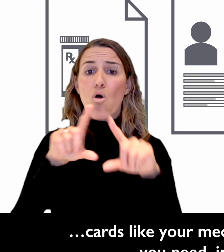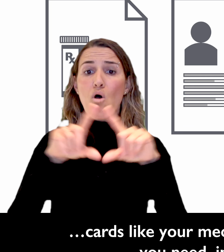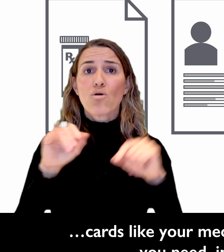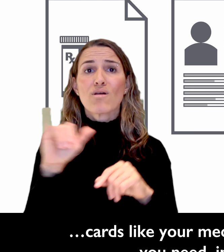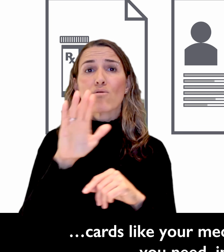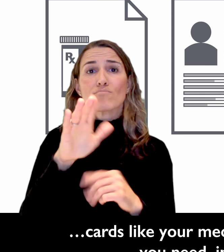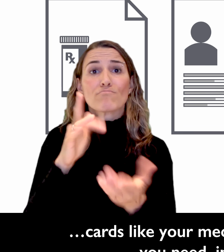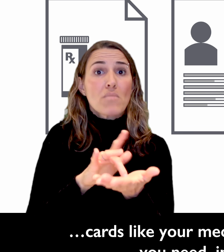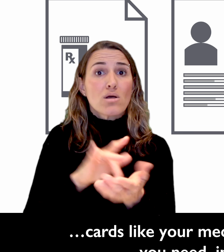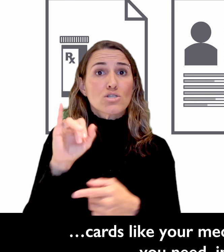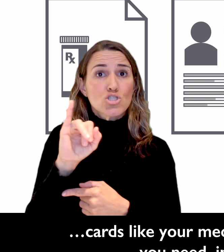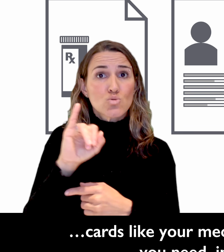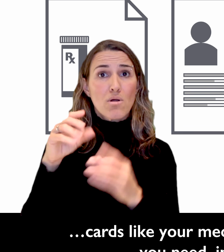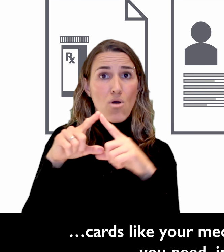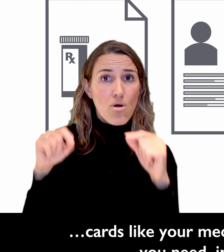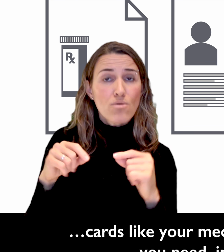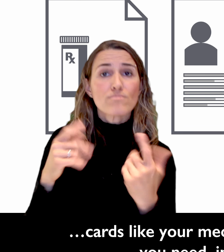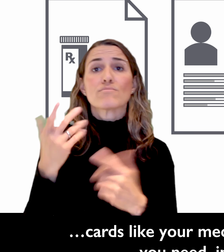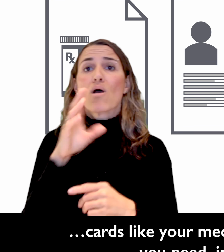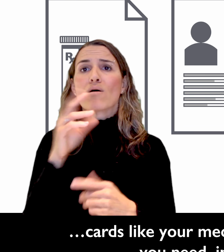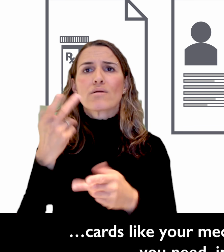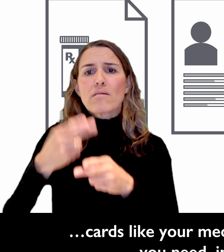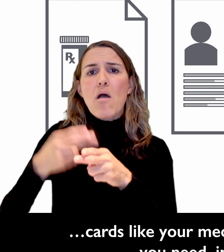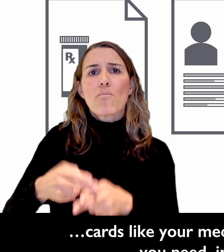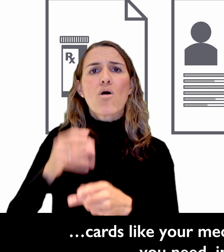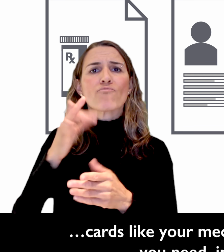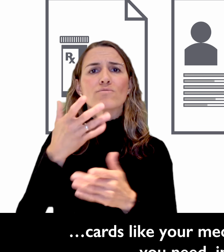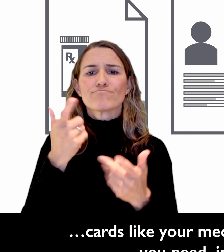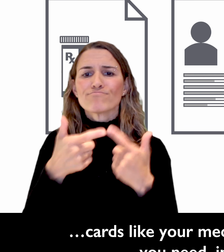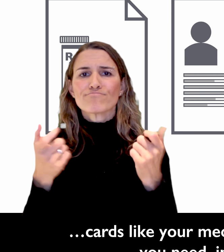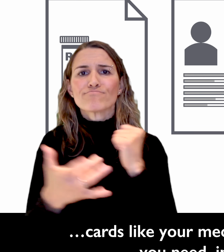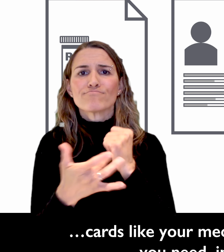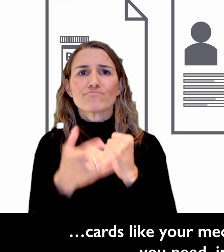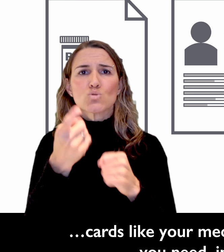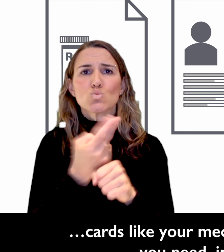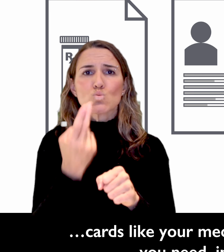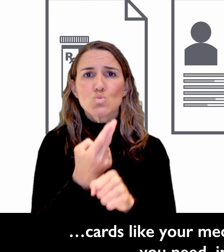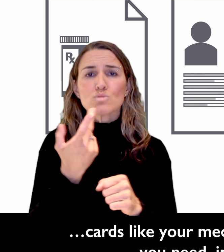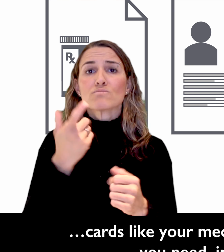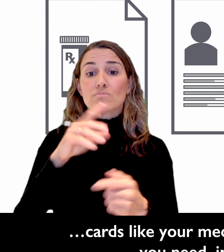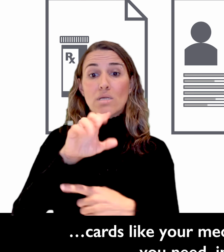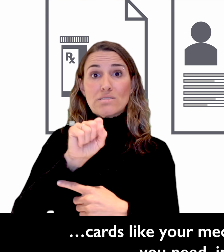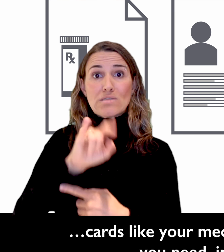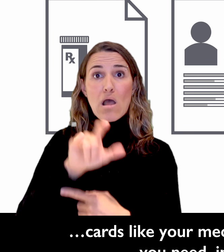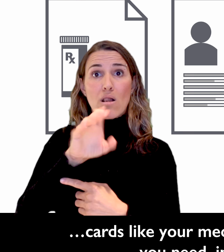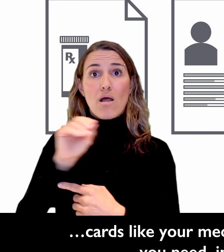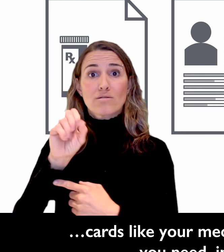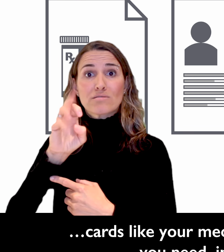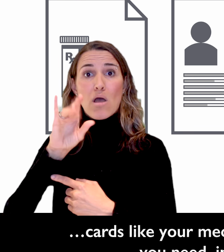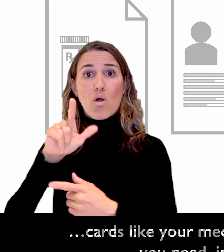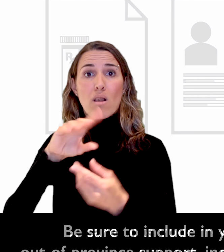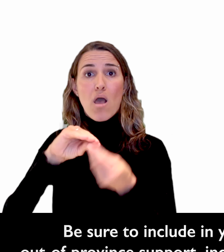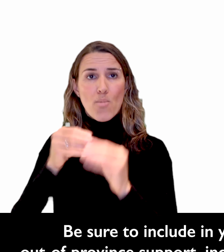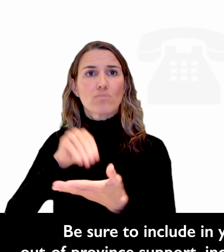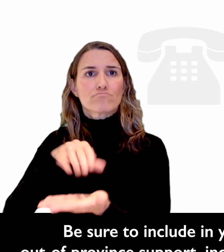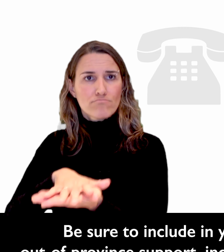kit. Next up, the final step in your emergency plan.